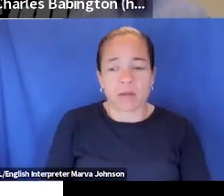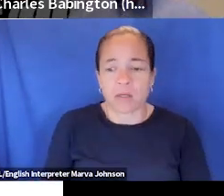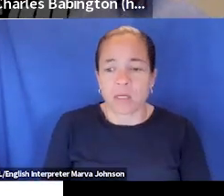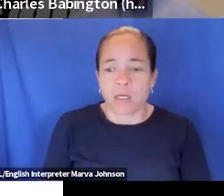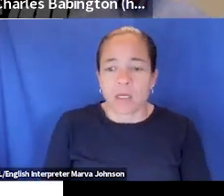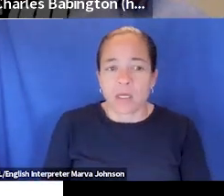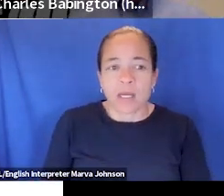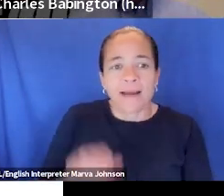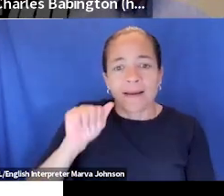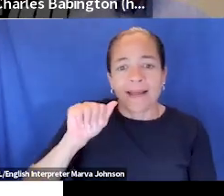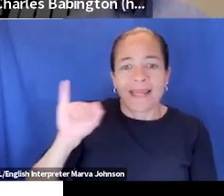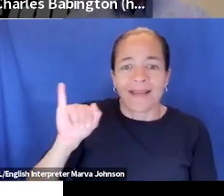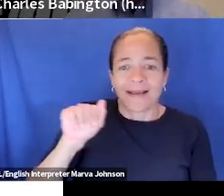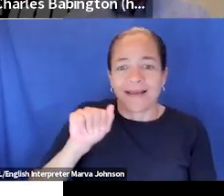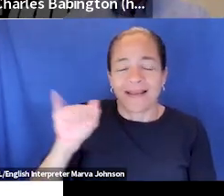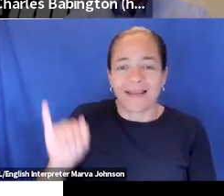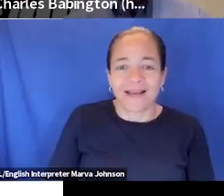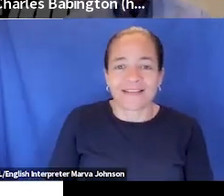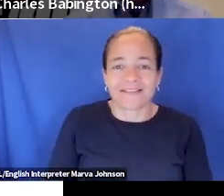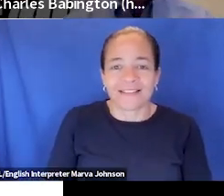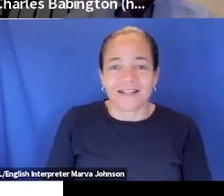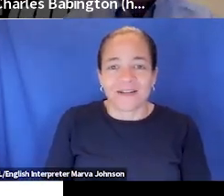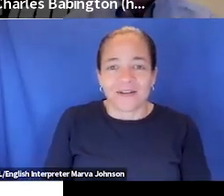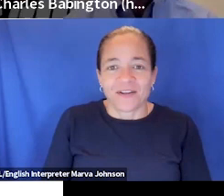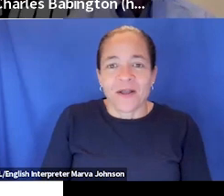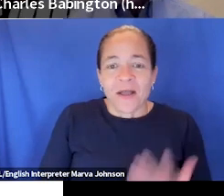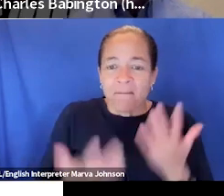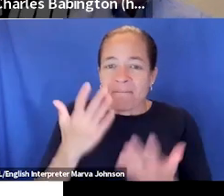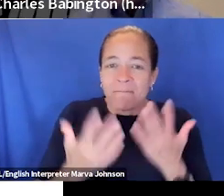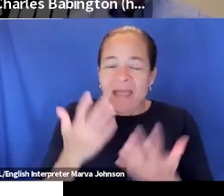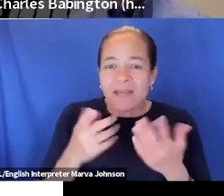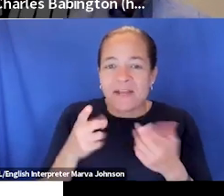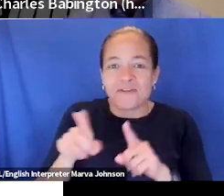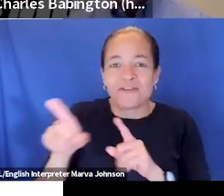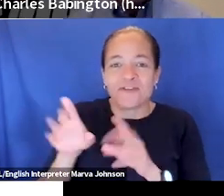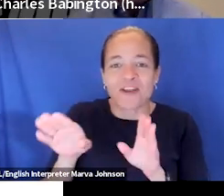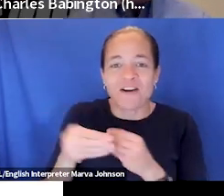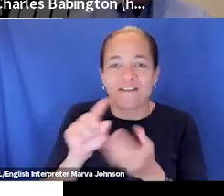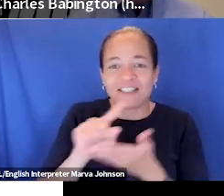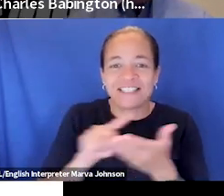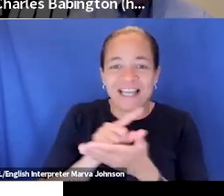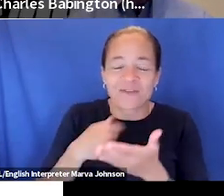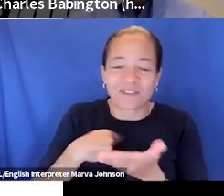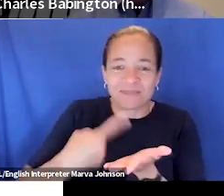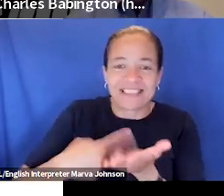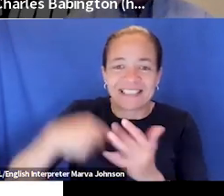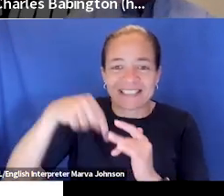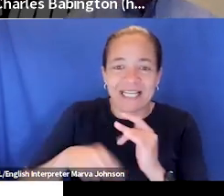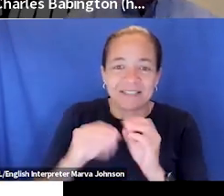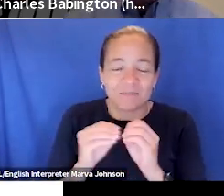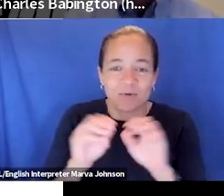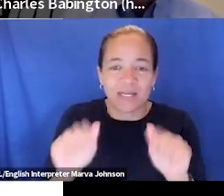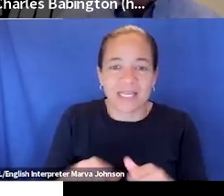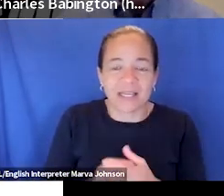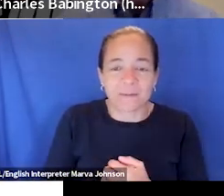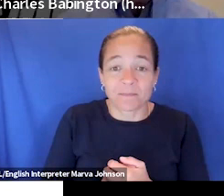Artificial intelligence, and maybe we can have more discussion about this in the office hours. I don't